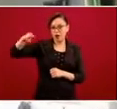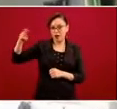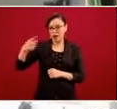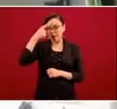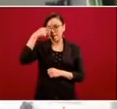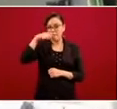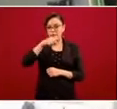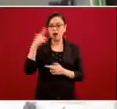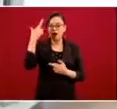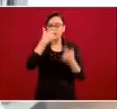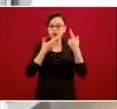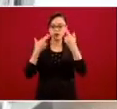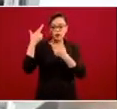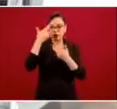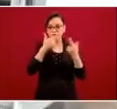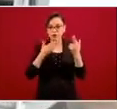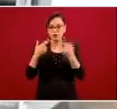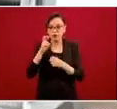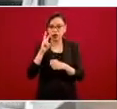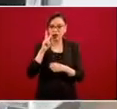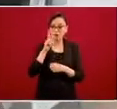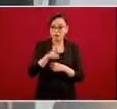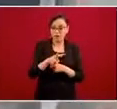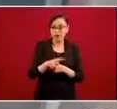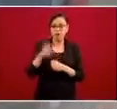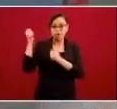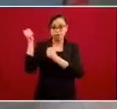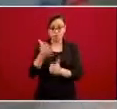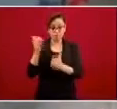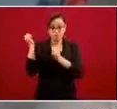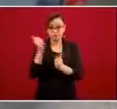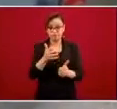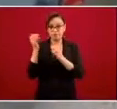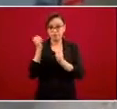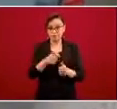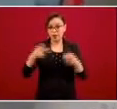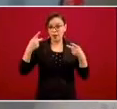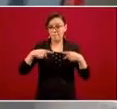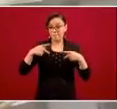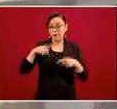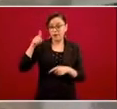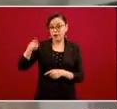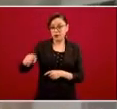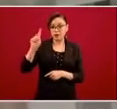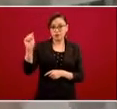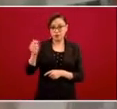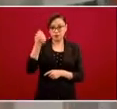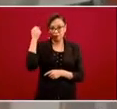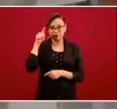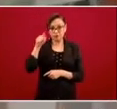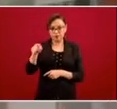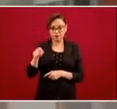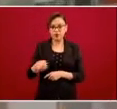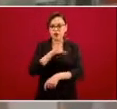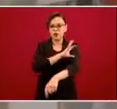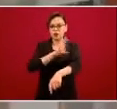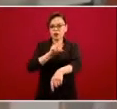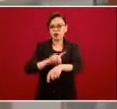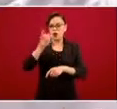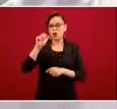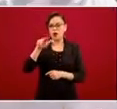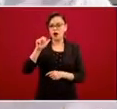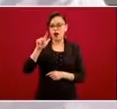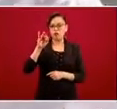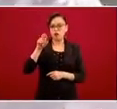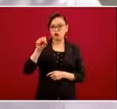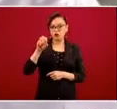the equipment from Mexico City to the city of Morelia to begin technical examination. Then the personnel at